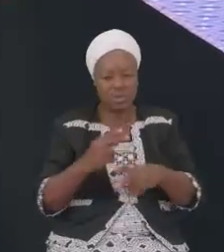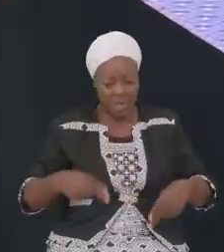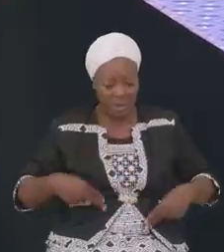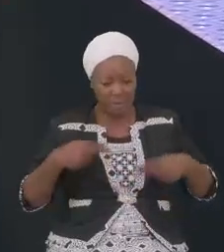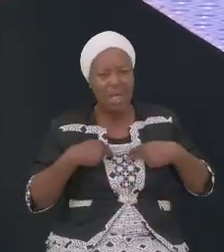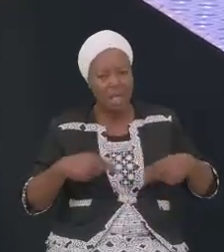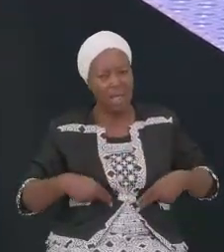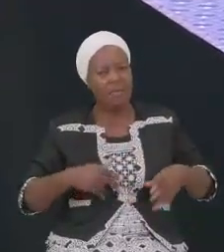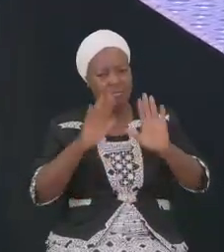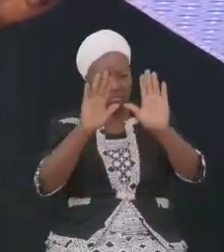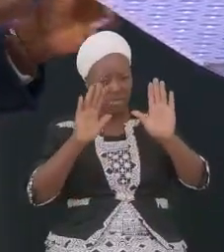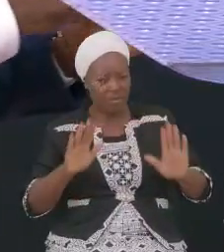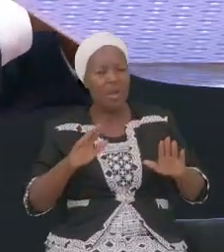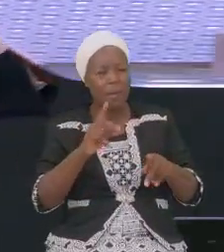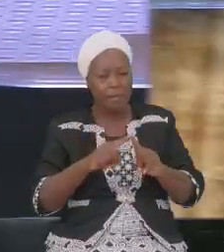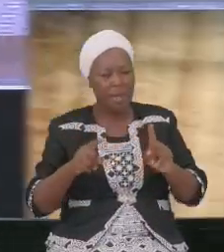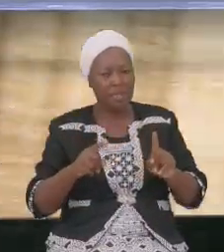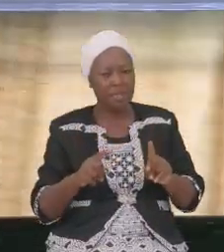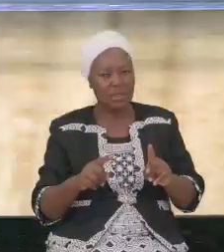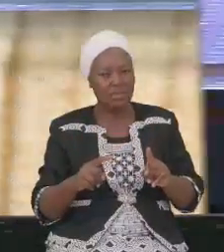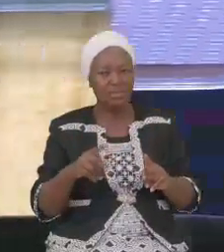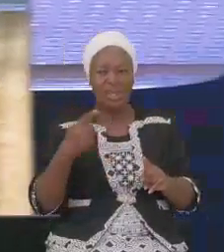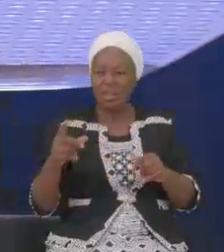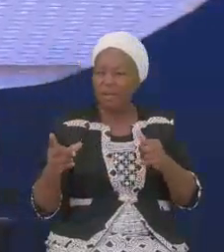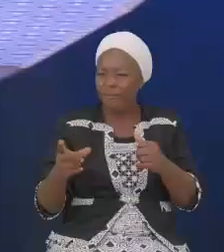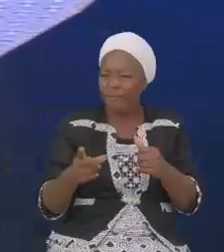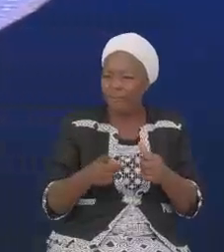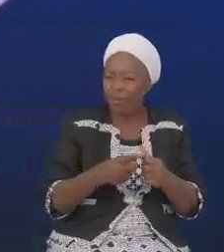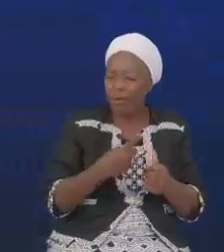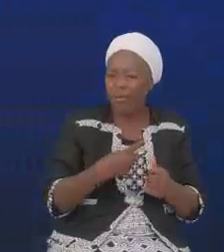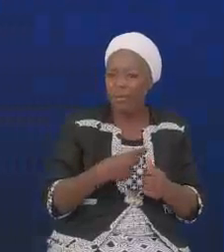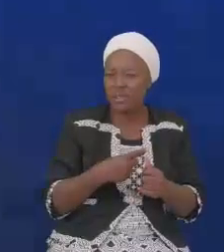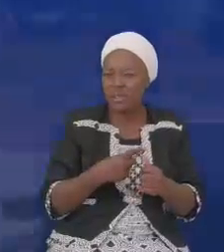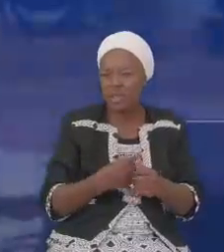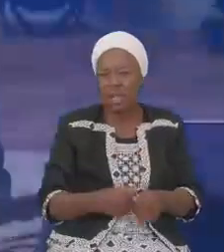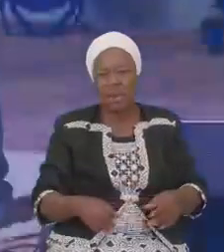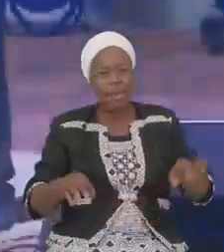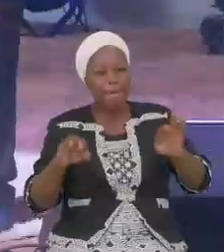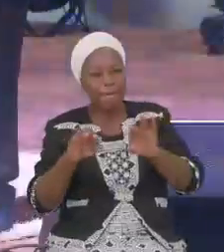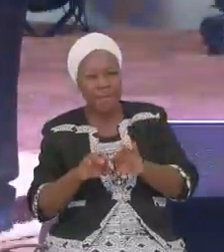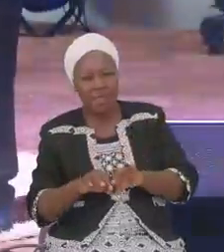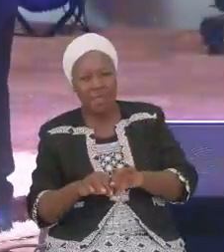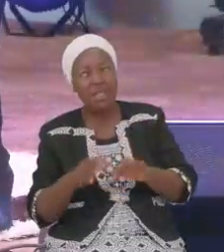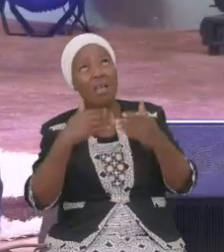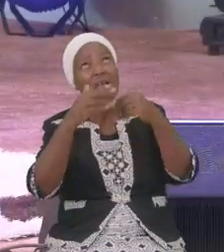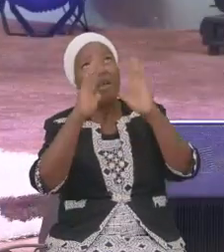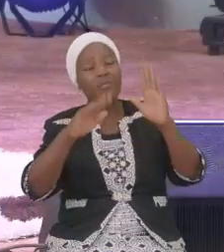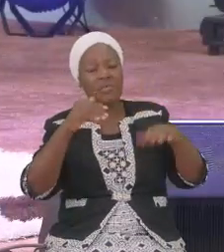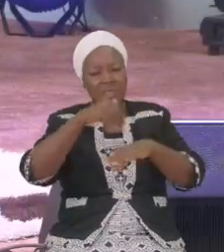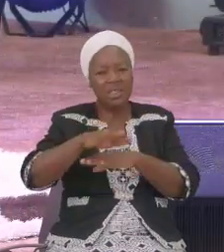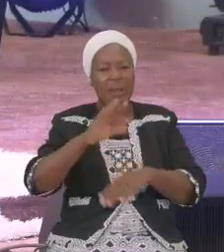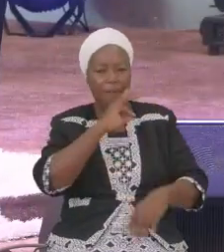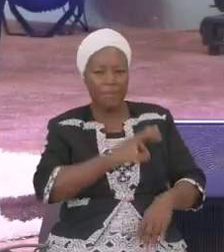Health available. But the first basic heaven-sent